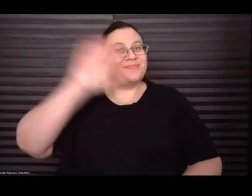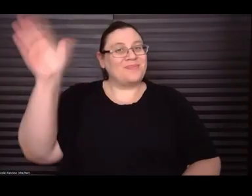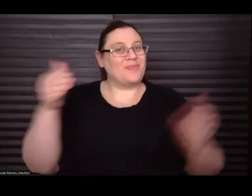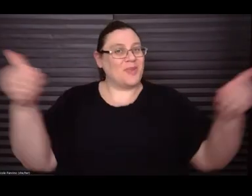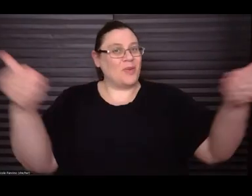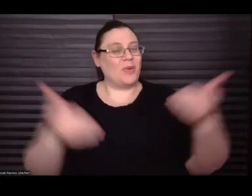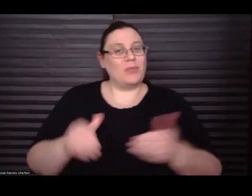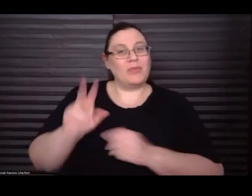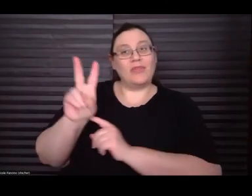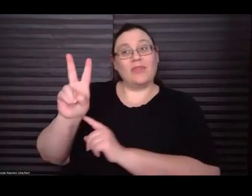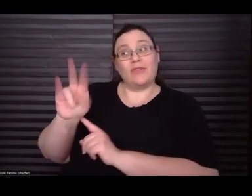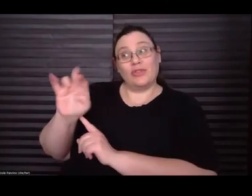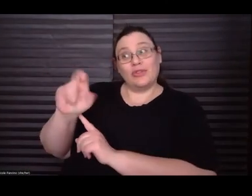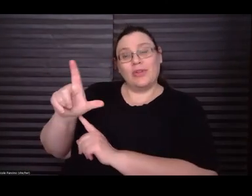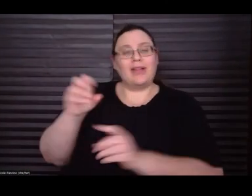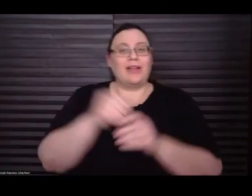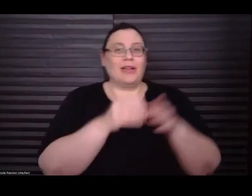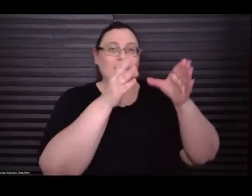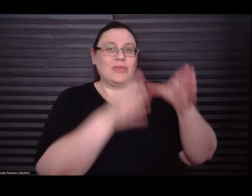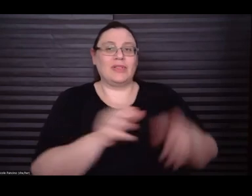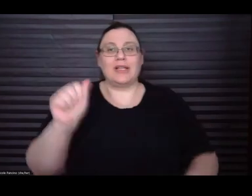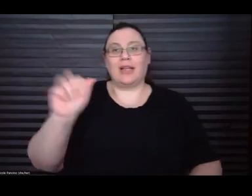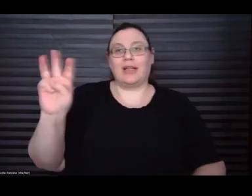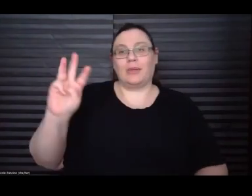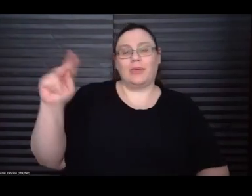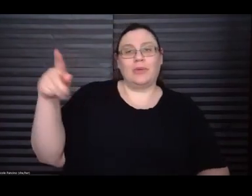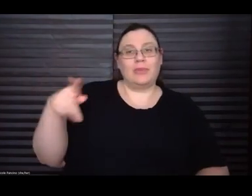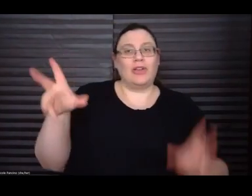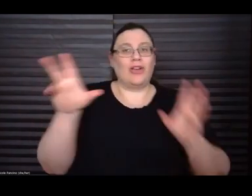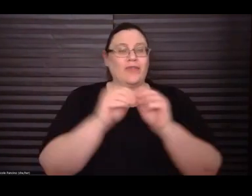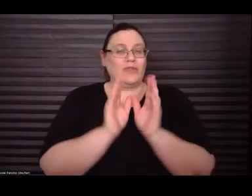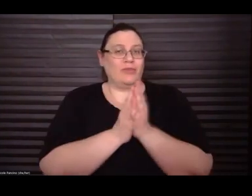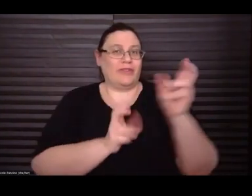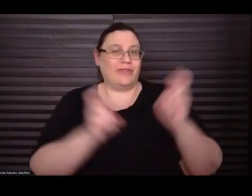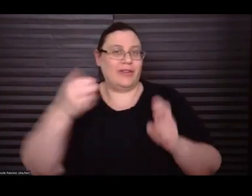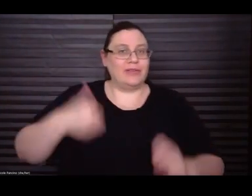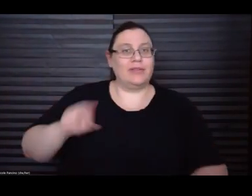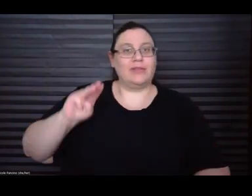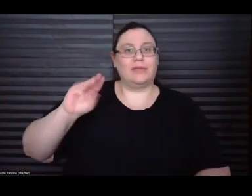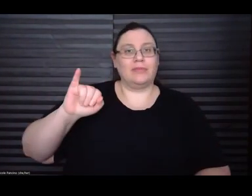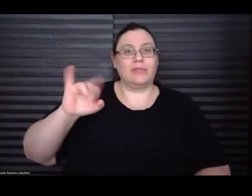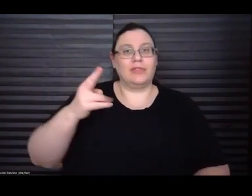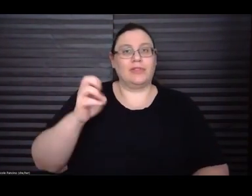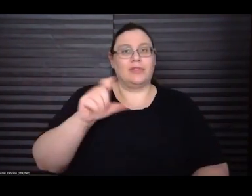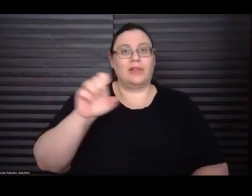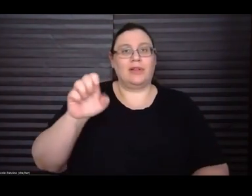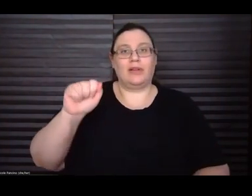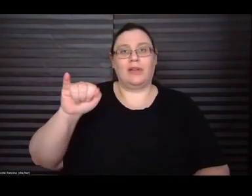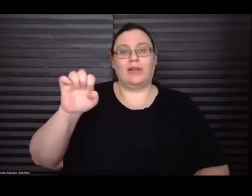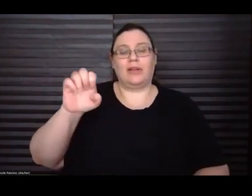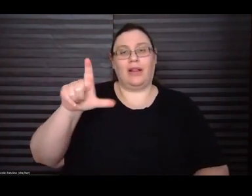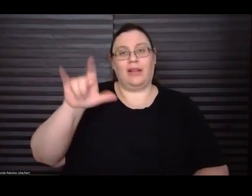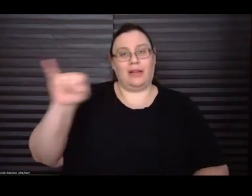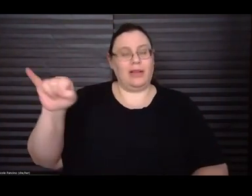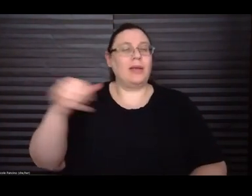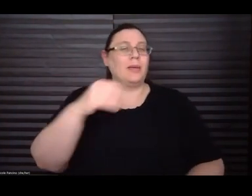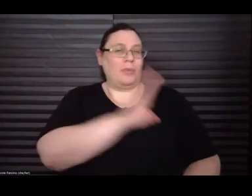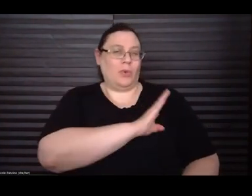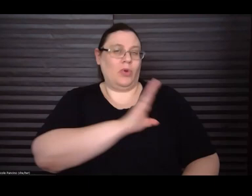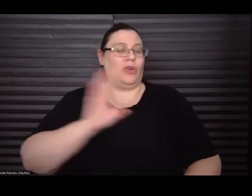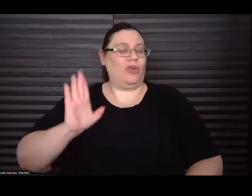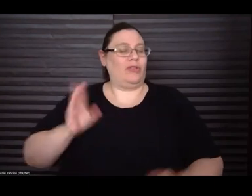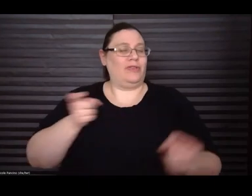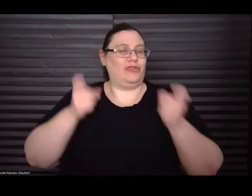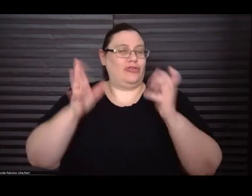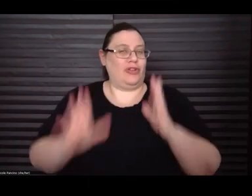Hi, and welcome to the virtual and in-person AWP Conference and Book Fair. I am Michelle Aielli, a member of the AWP Board of